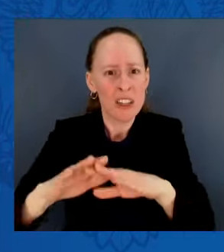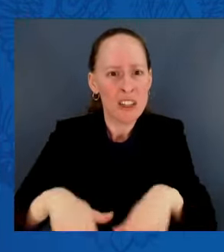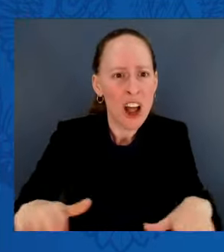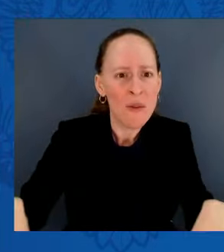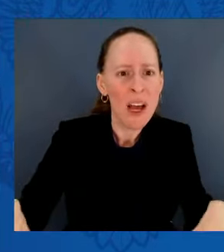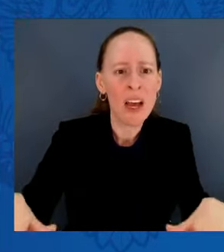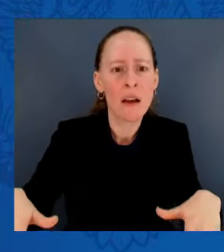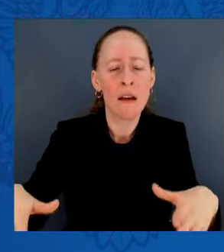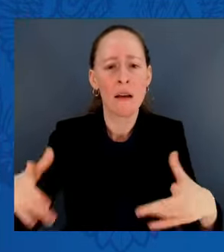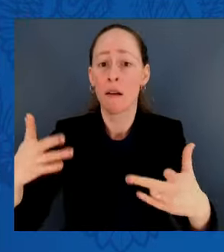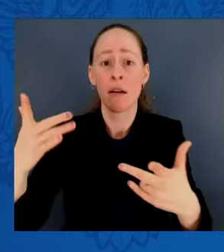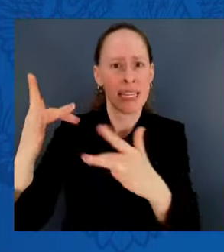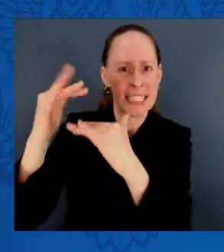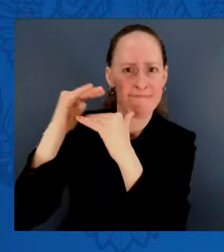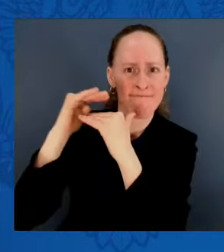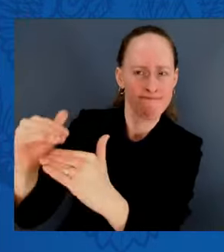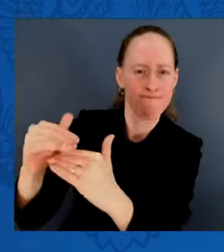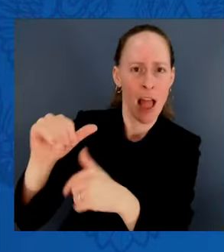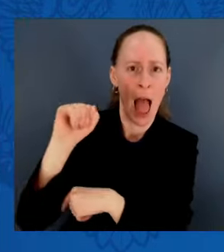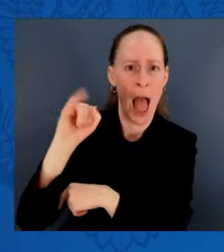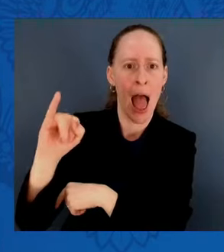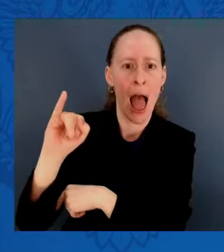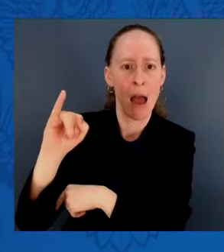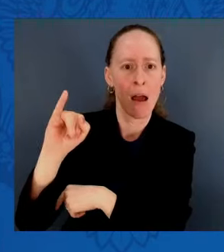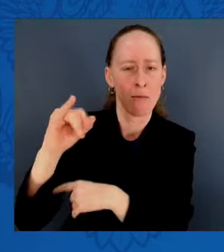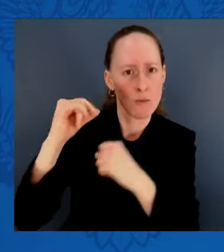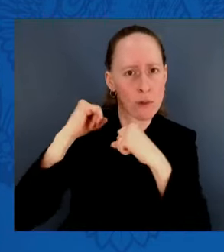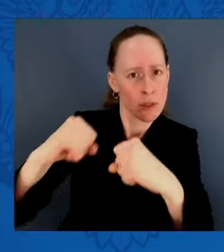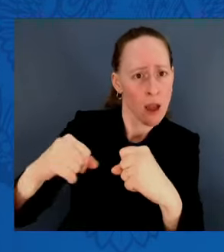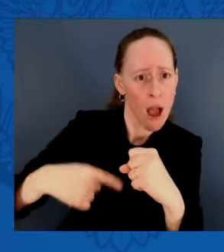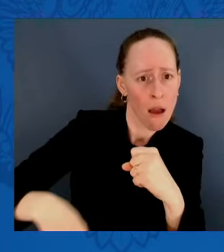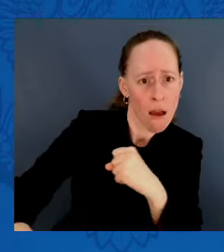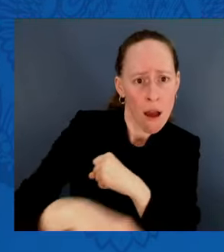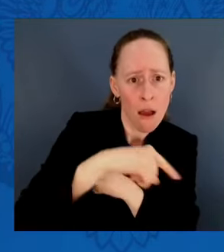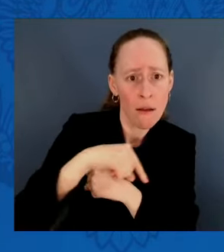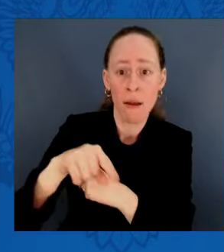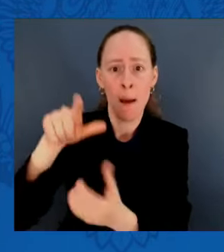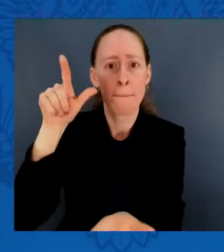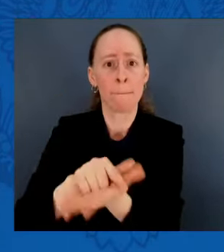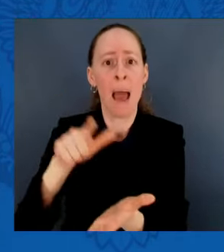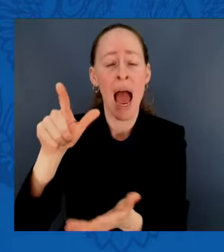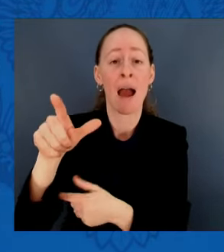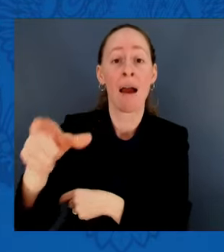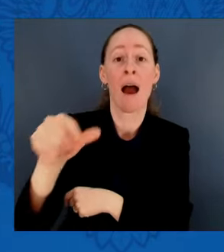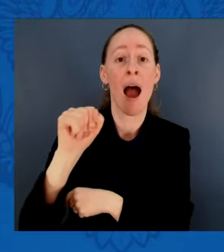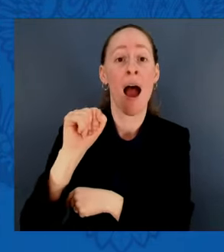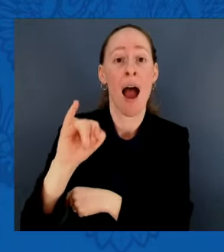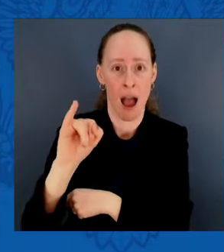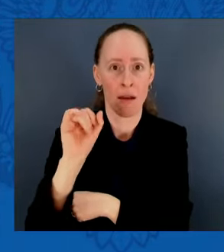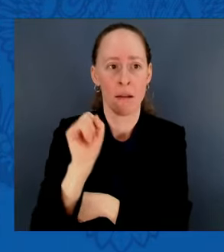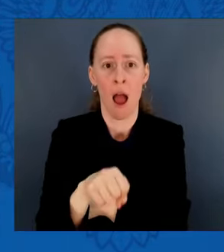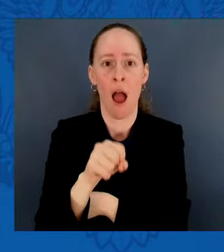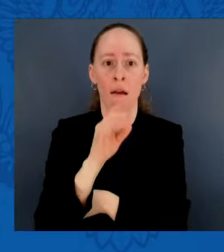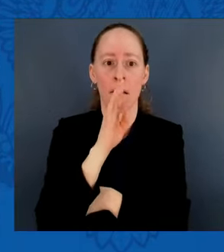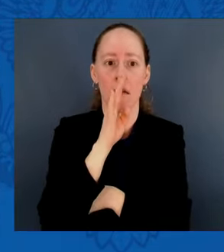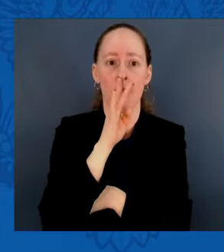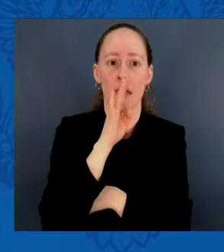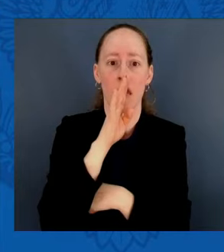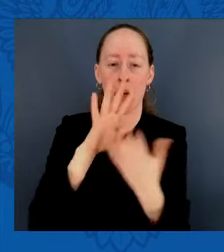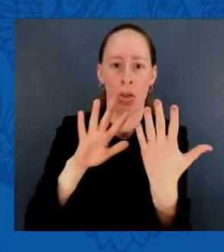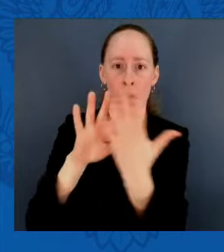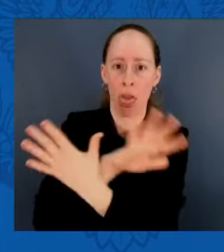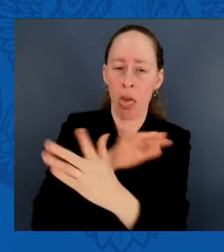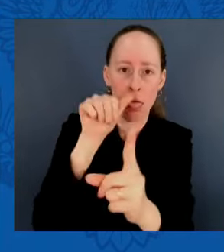Ban AI voice impersonations and more. And keep our truly sacred obligation to train and